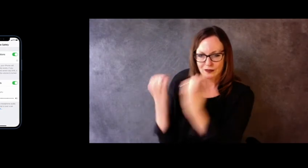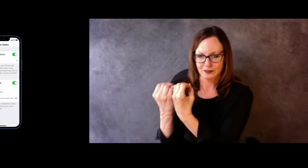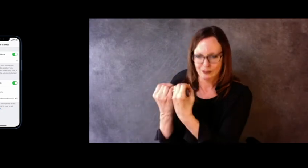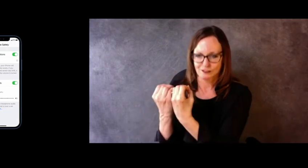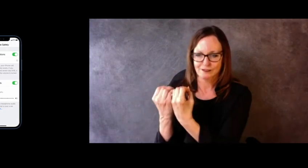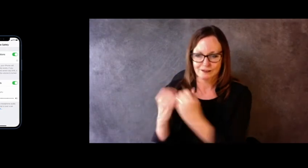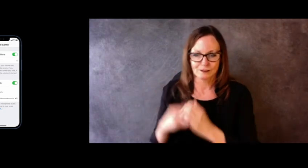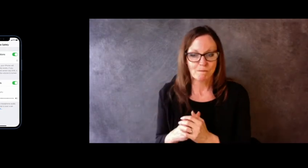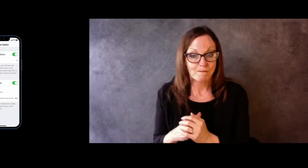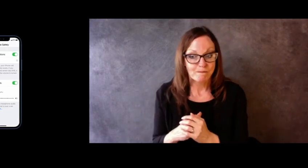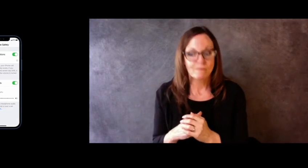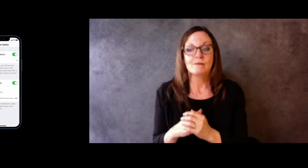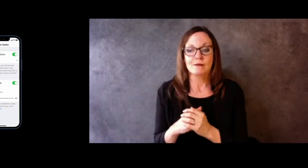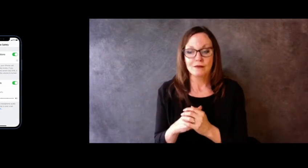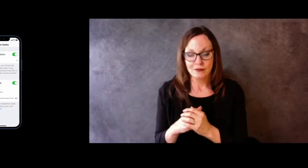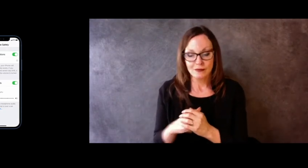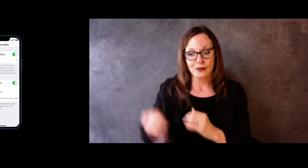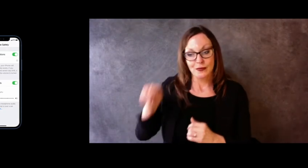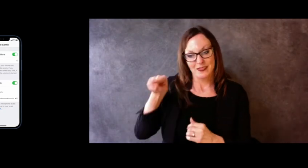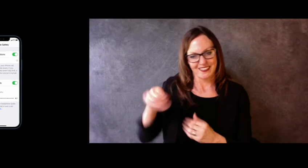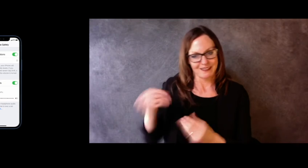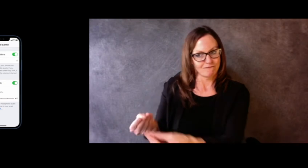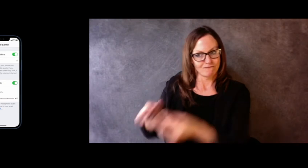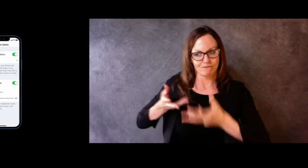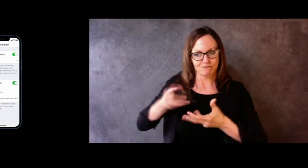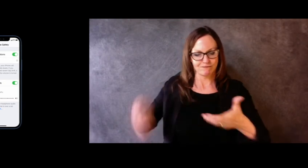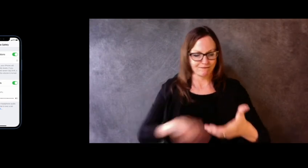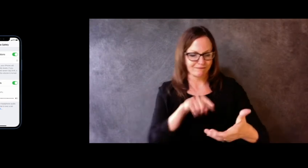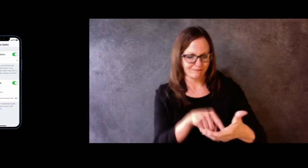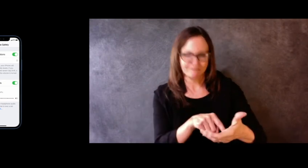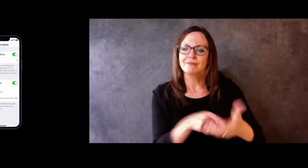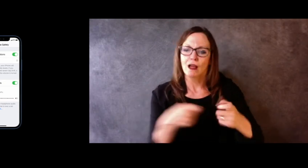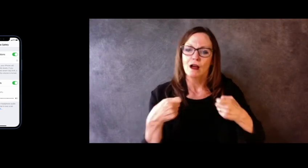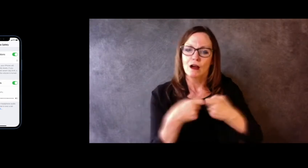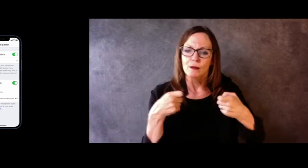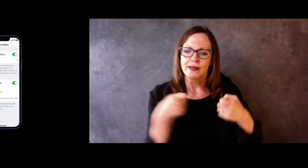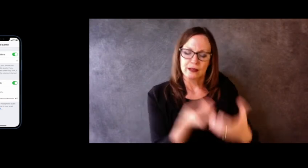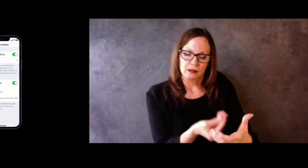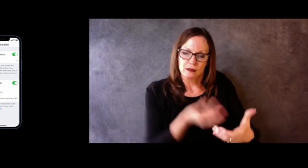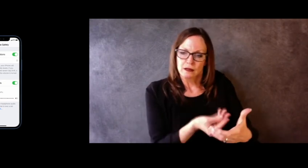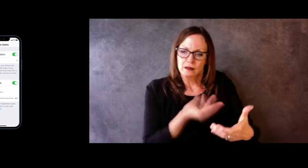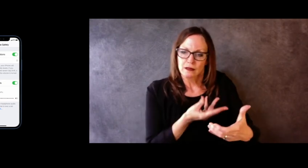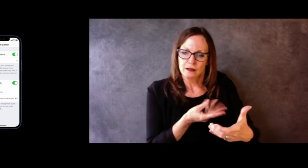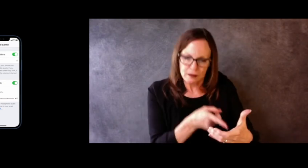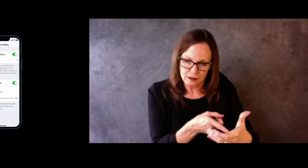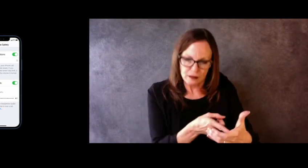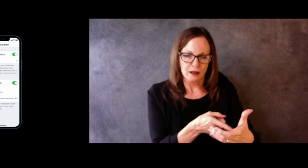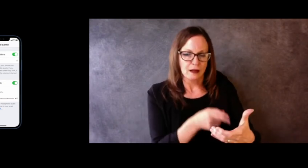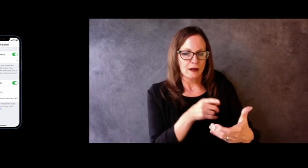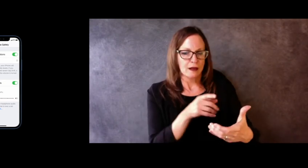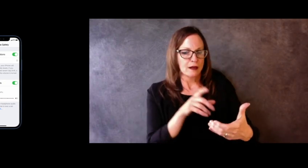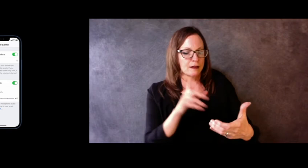automatically turned down on the device when this comes up. In some regions, this is set on by default, as it is set as a